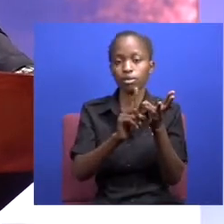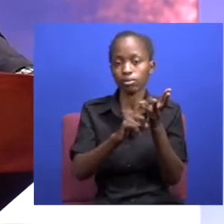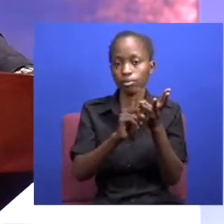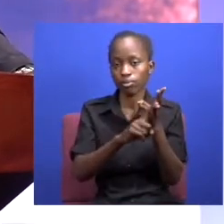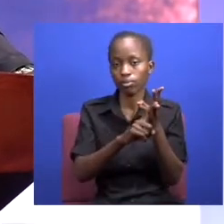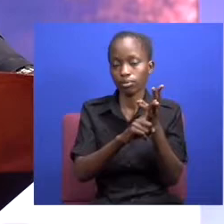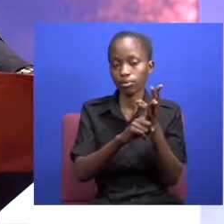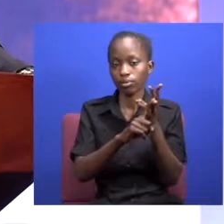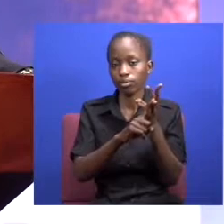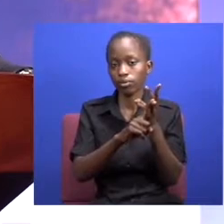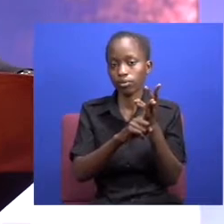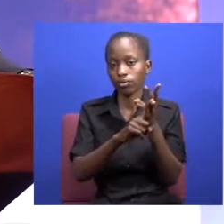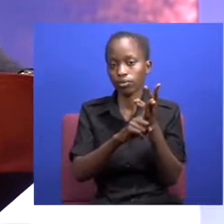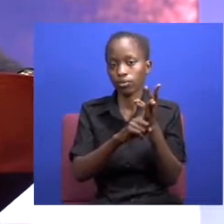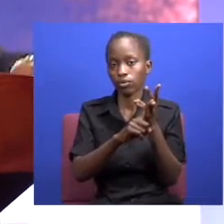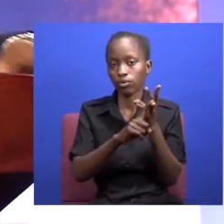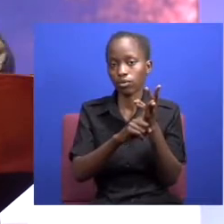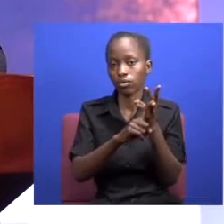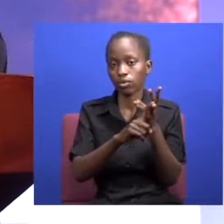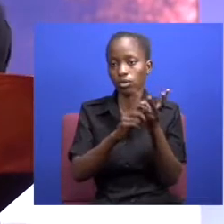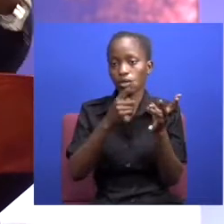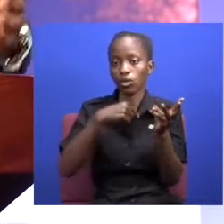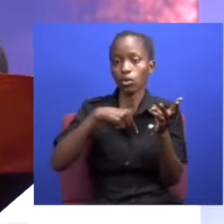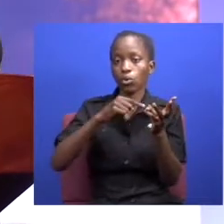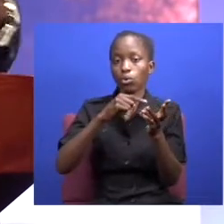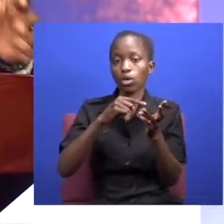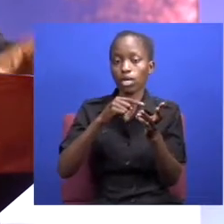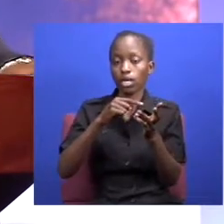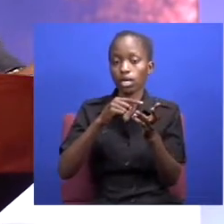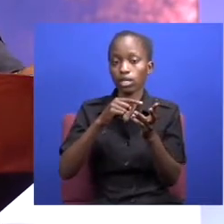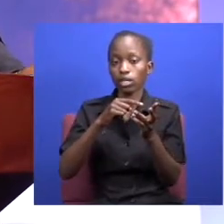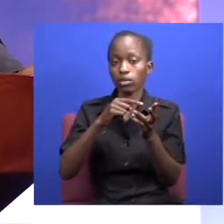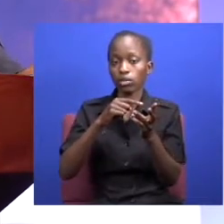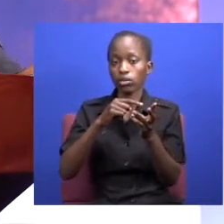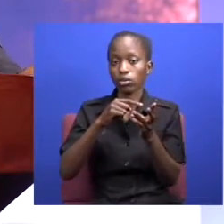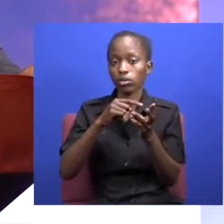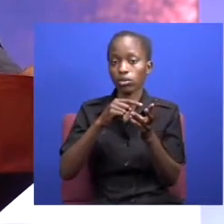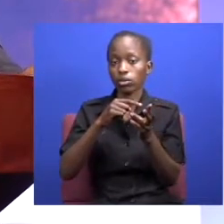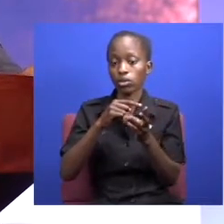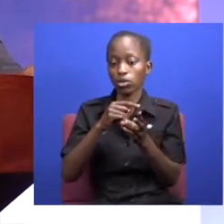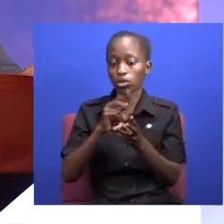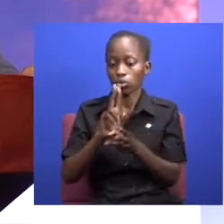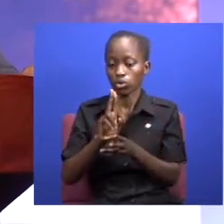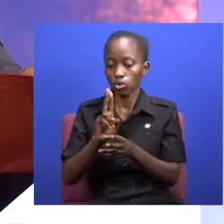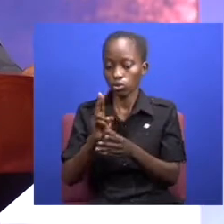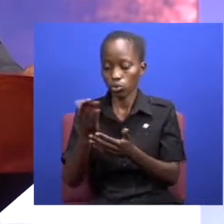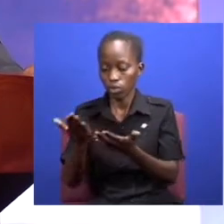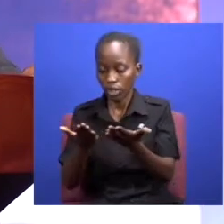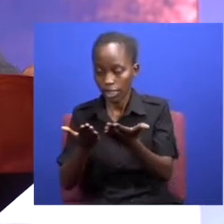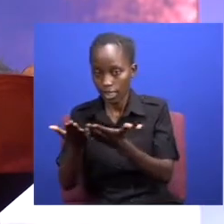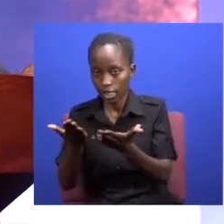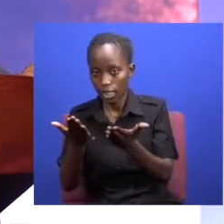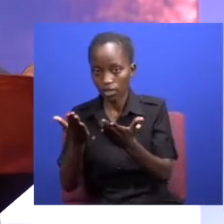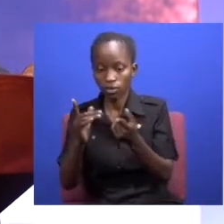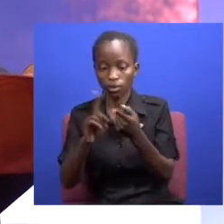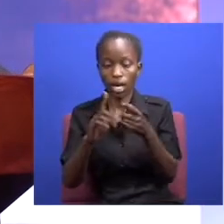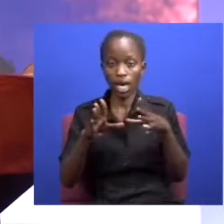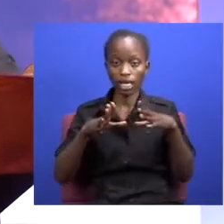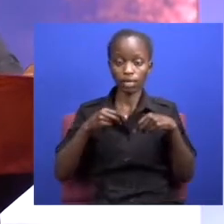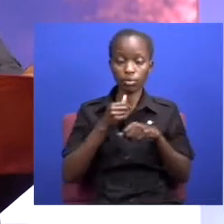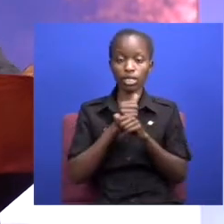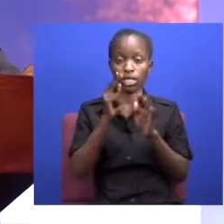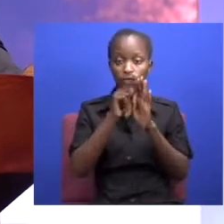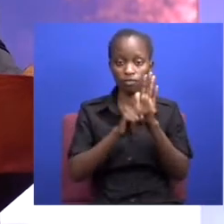And last, but certainly not least, we are to apply ourselves to service. So accept the message of